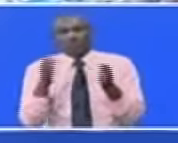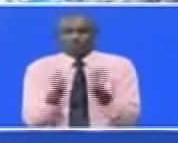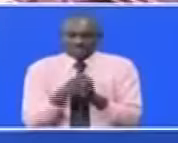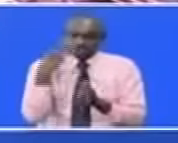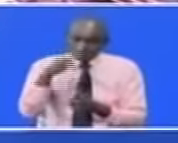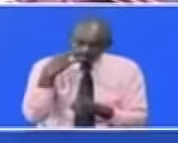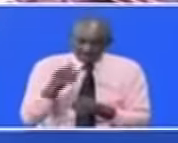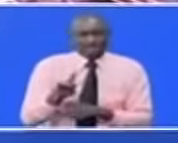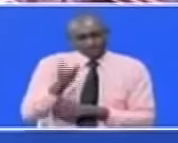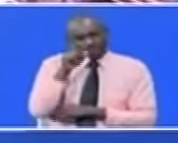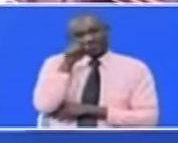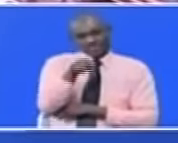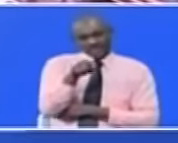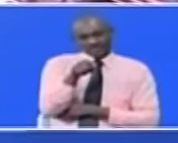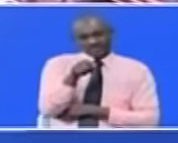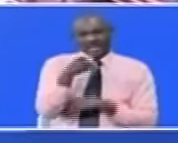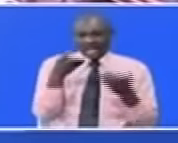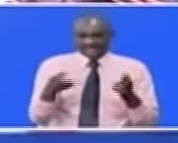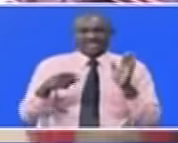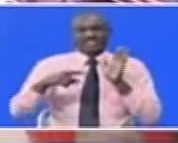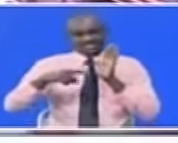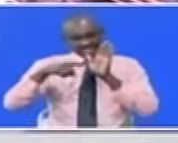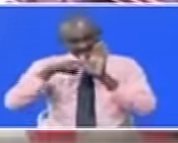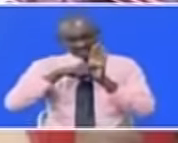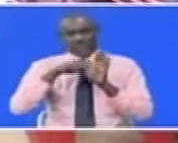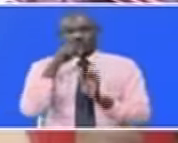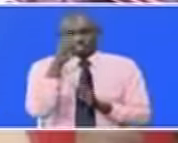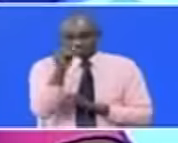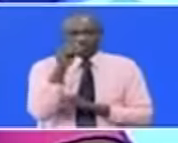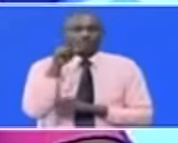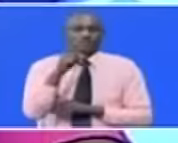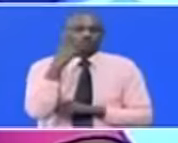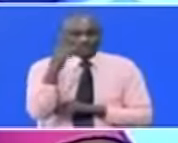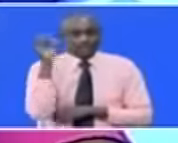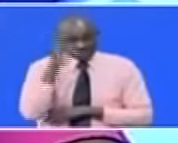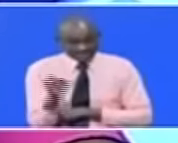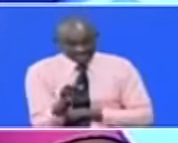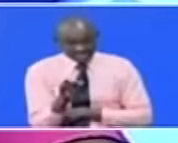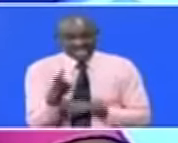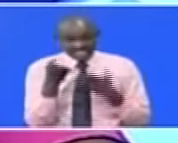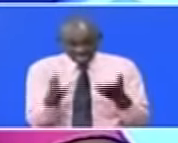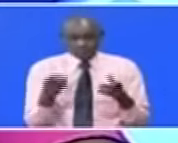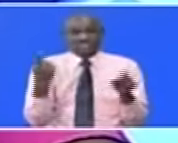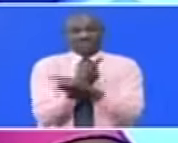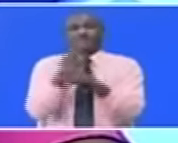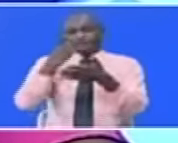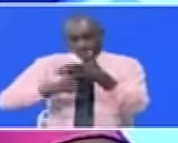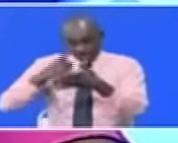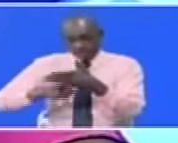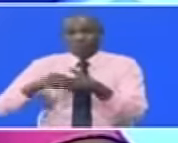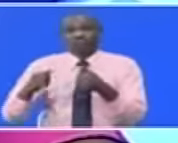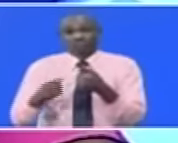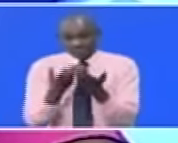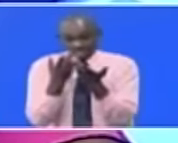by 16.8% and -1.0% respectively. An increase in excise duty on cigarettes and